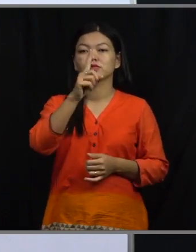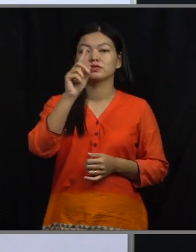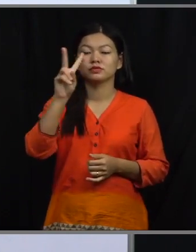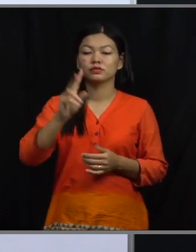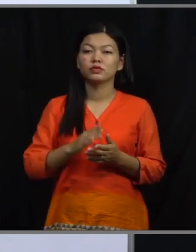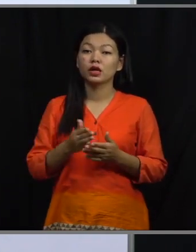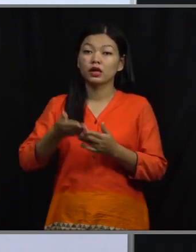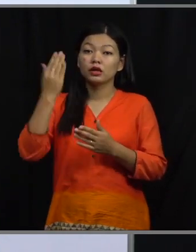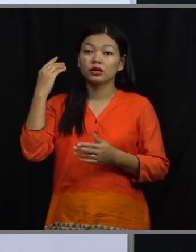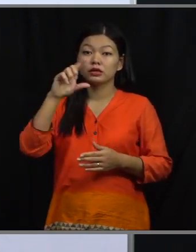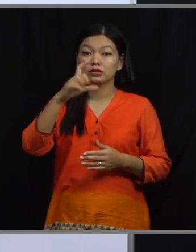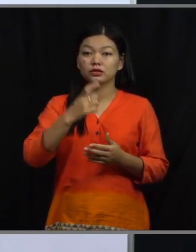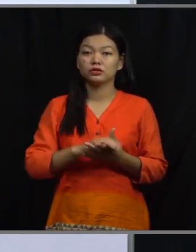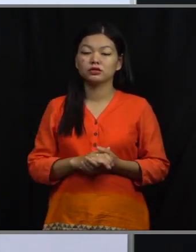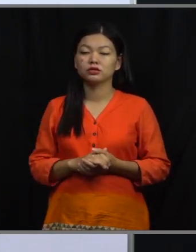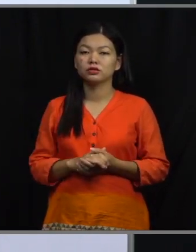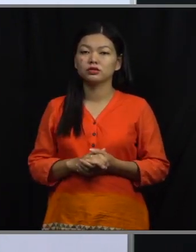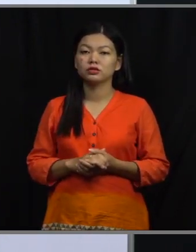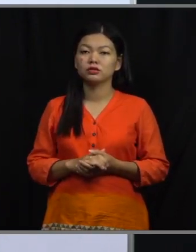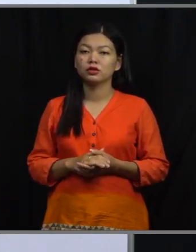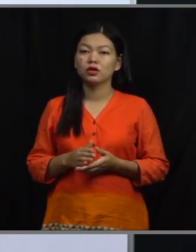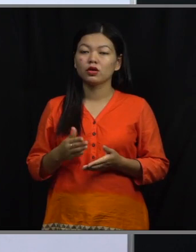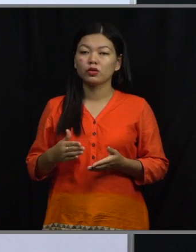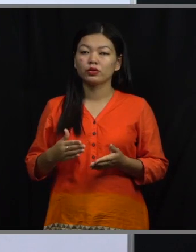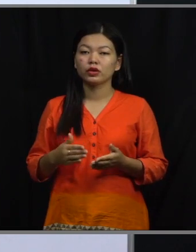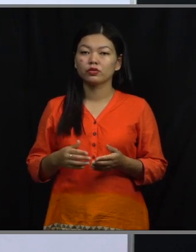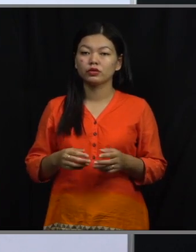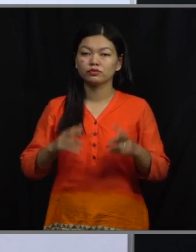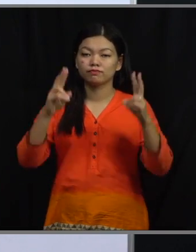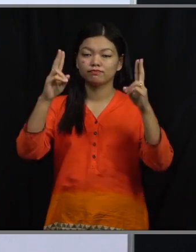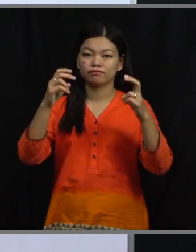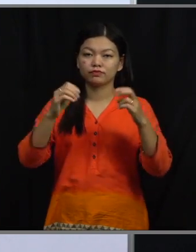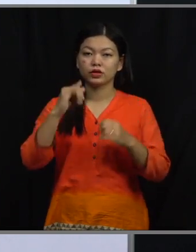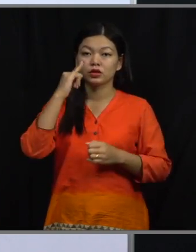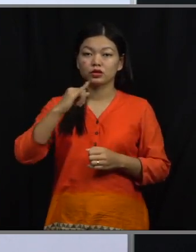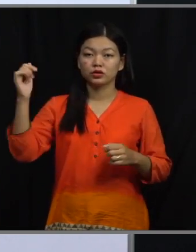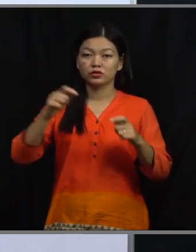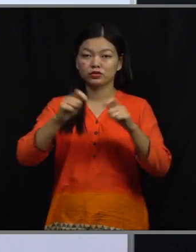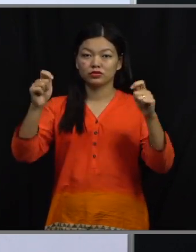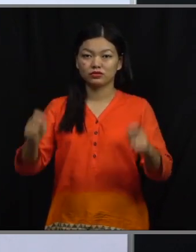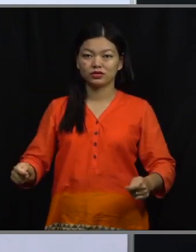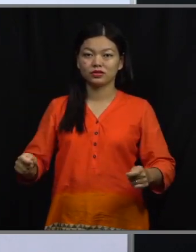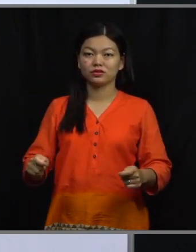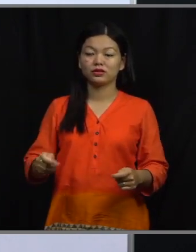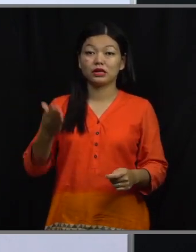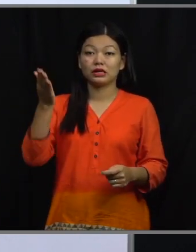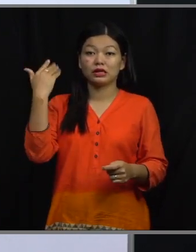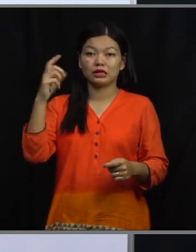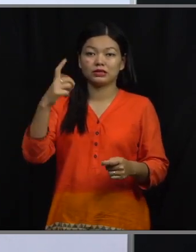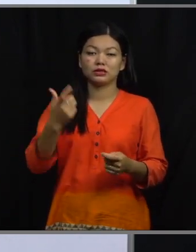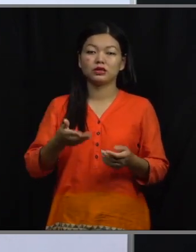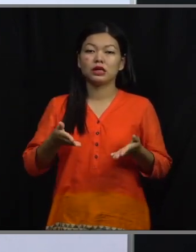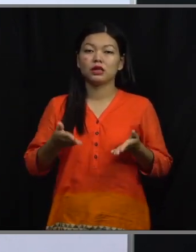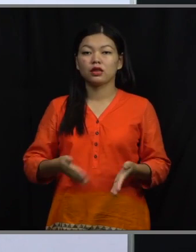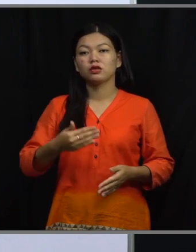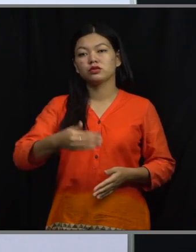our last classes, we were continuing with the topic of institutional structure, okay. Even today, we will be